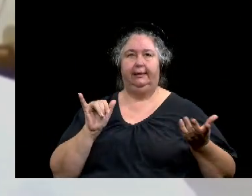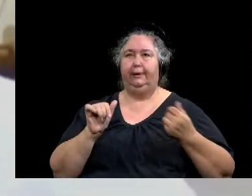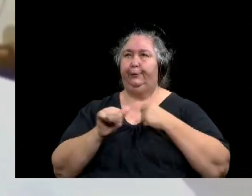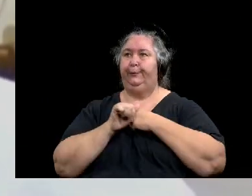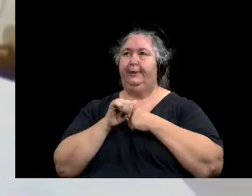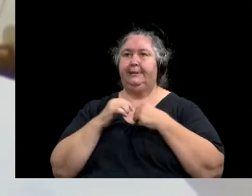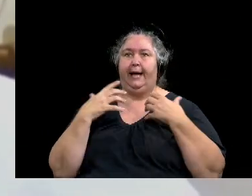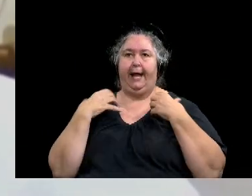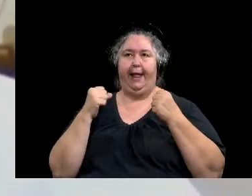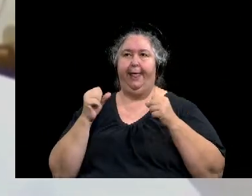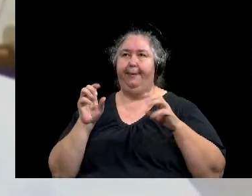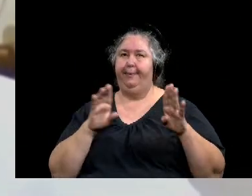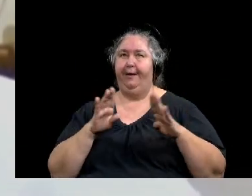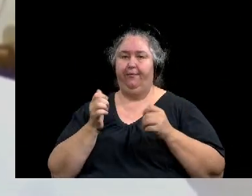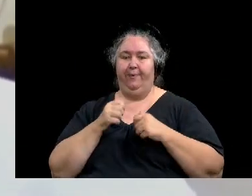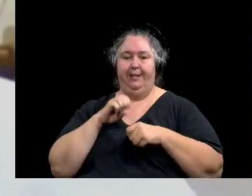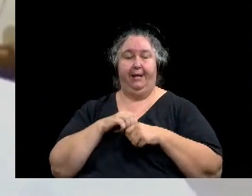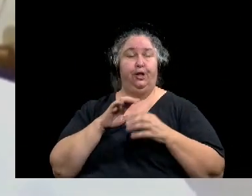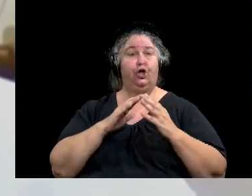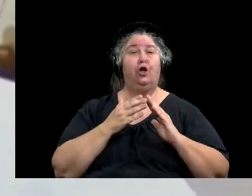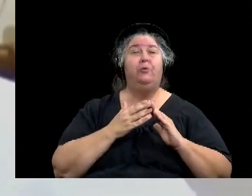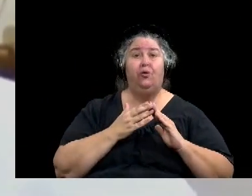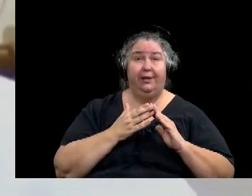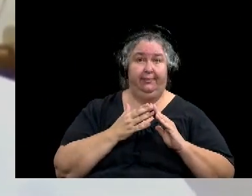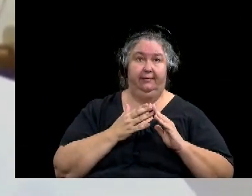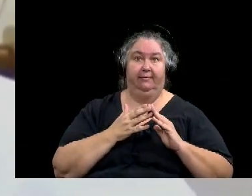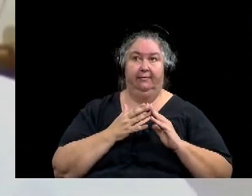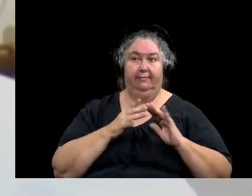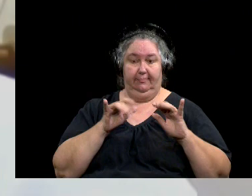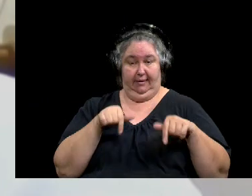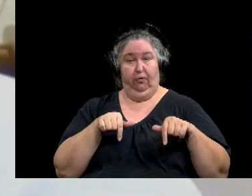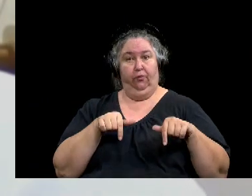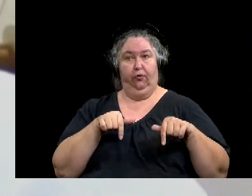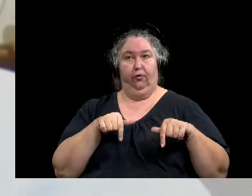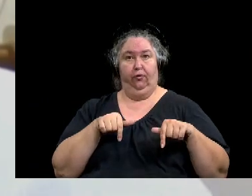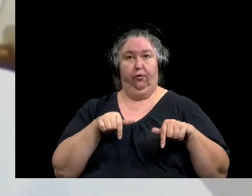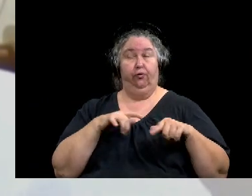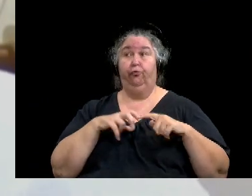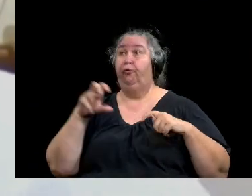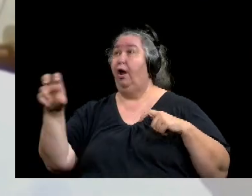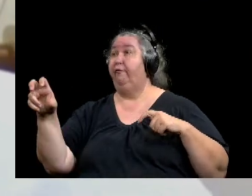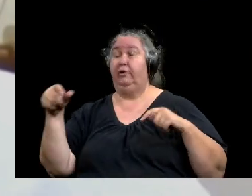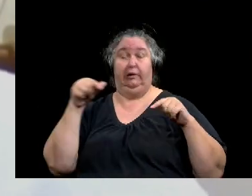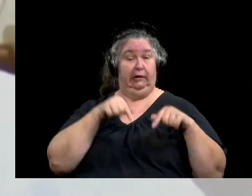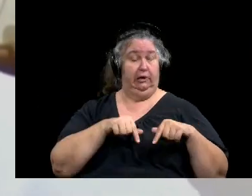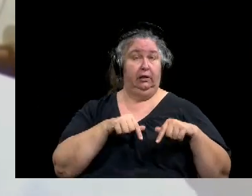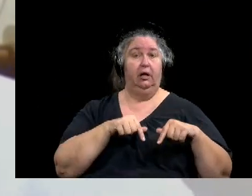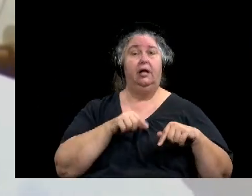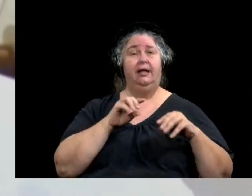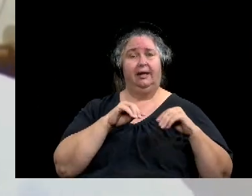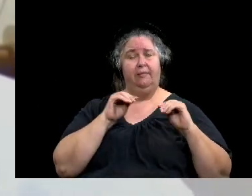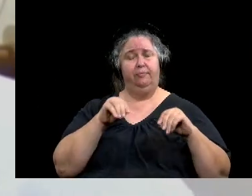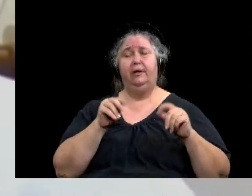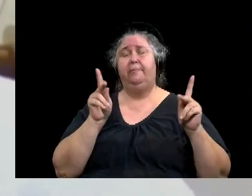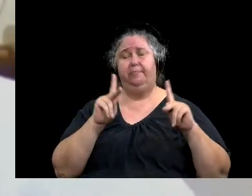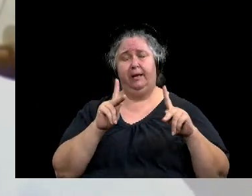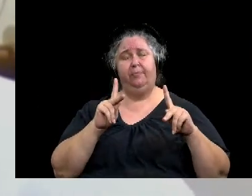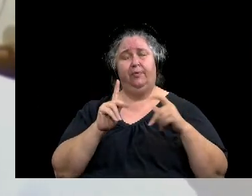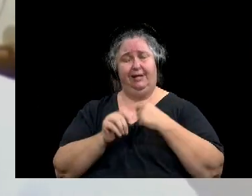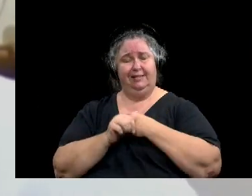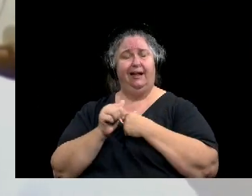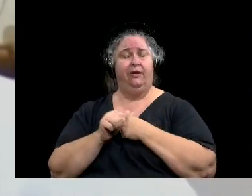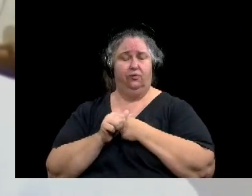health behaviors within our community puts not just the individuals at risk, but also the rest of the